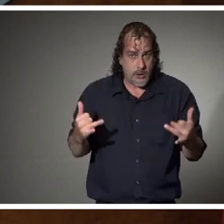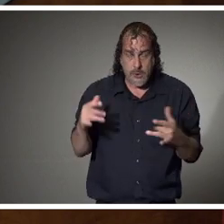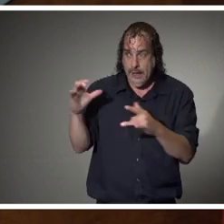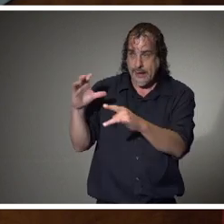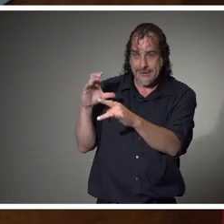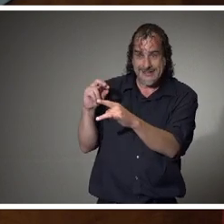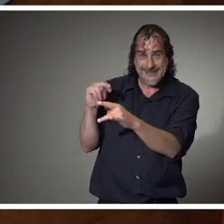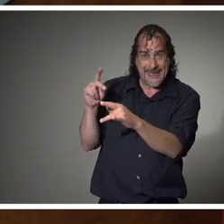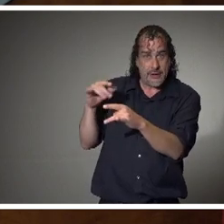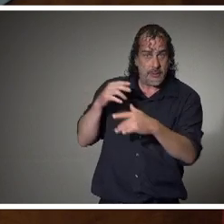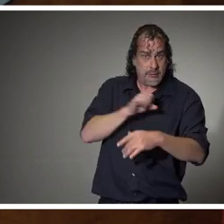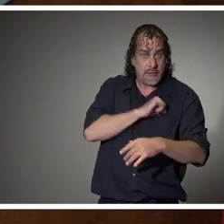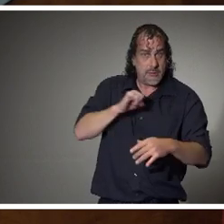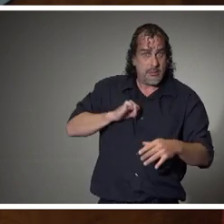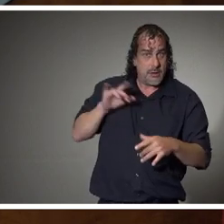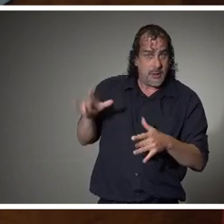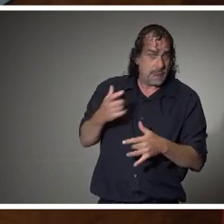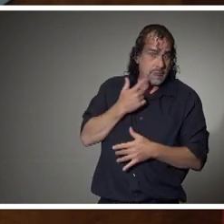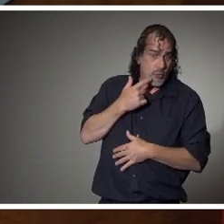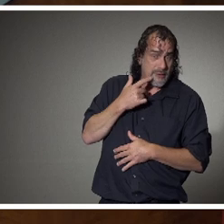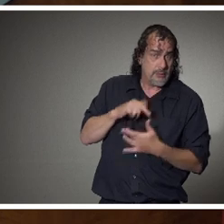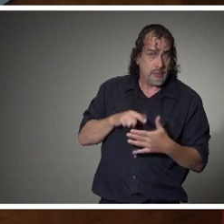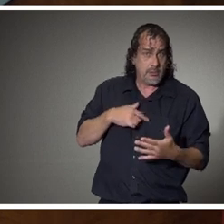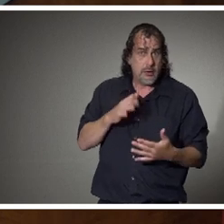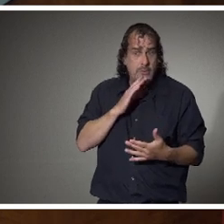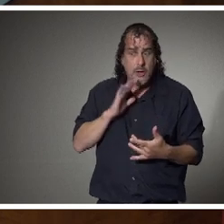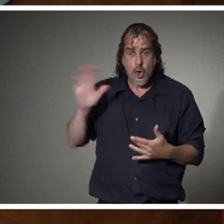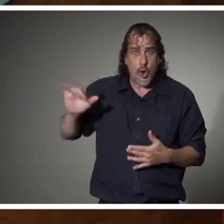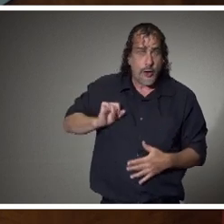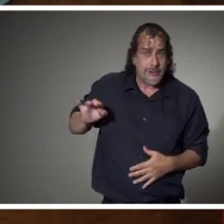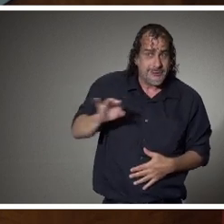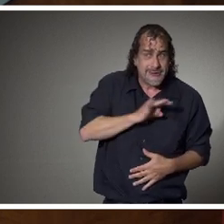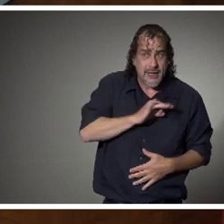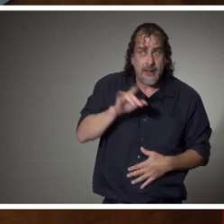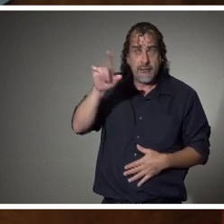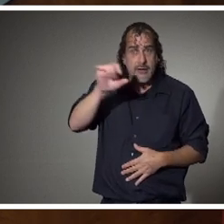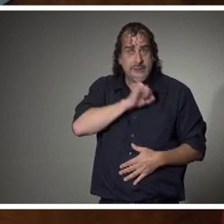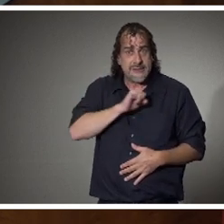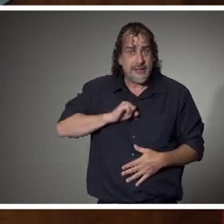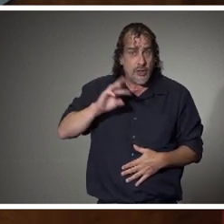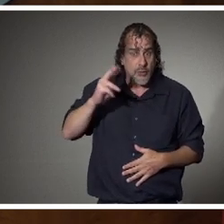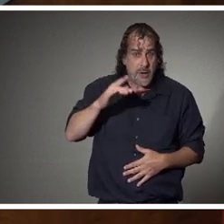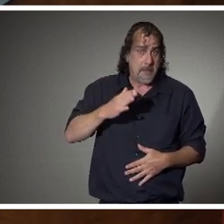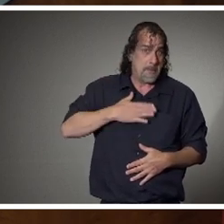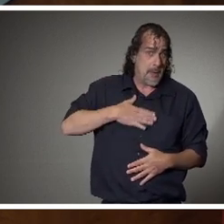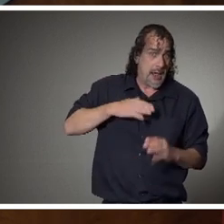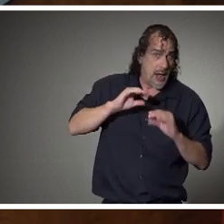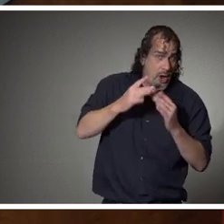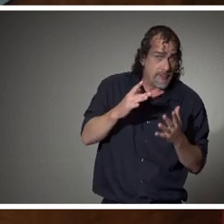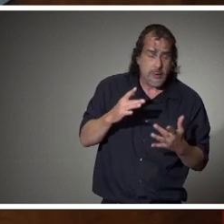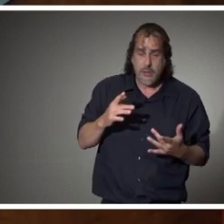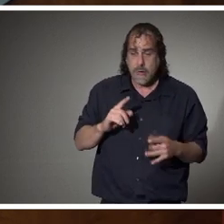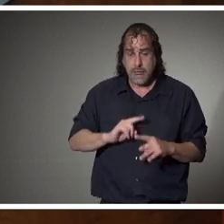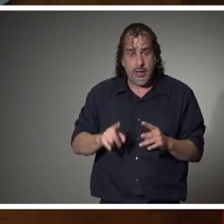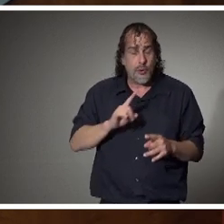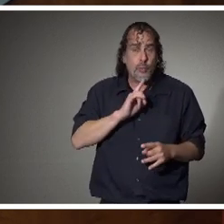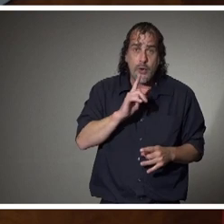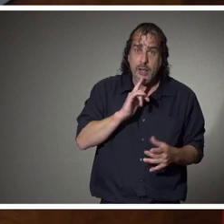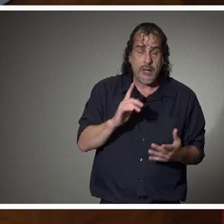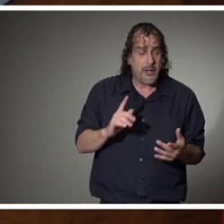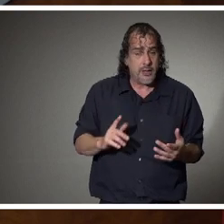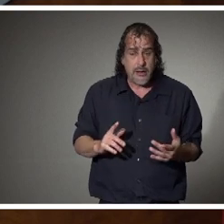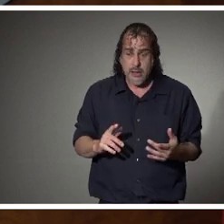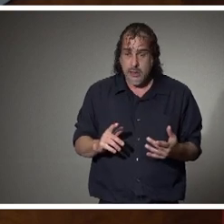mentioned the staffs of her office and Senator Wicker's office and of our office, but the reality is